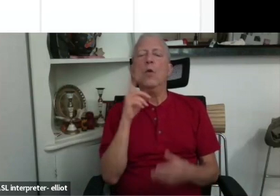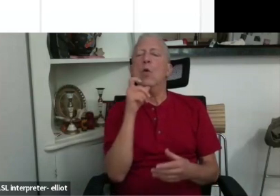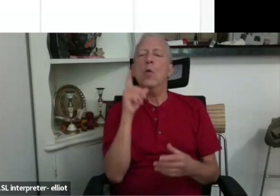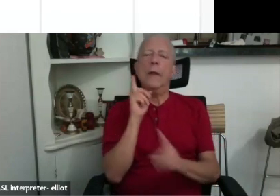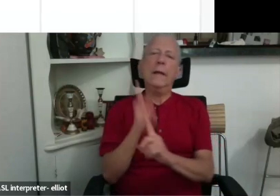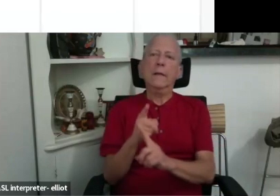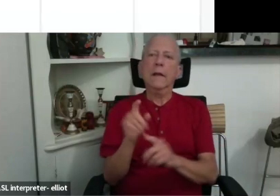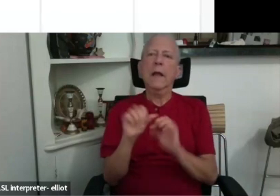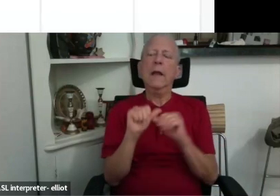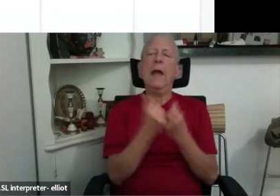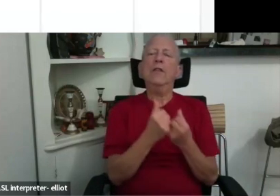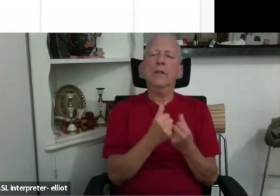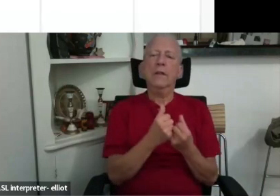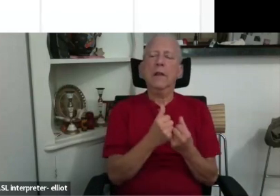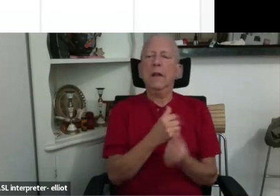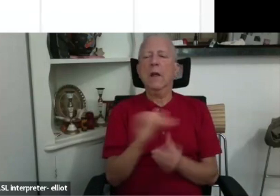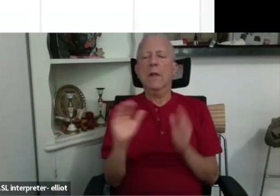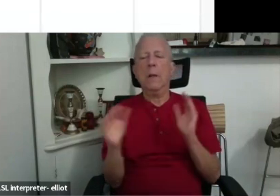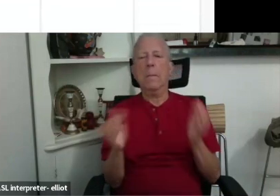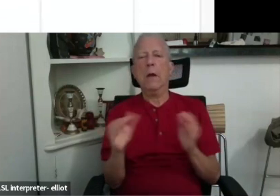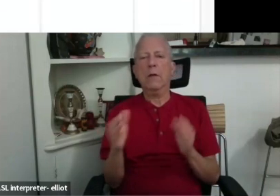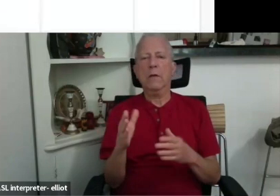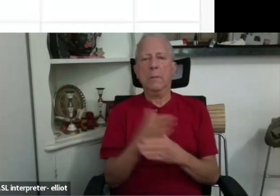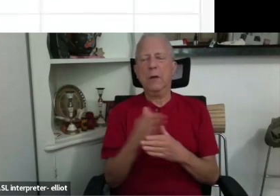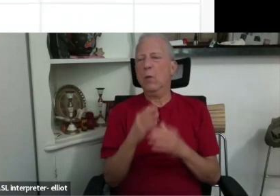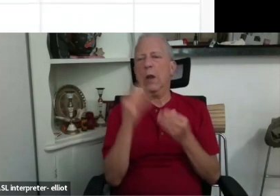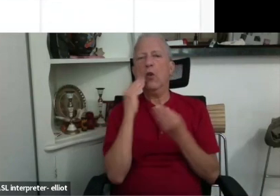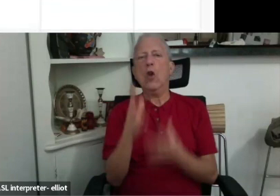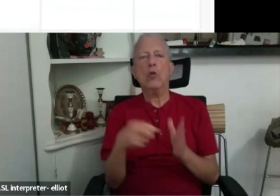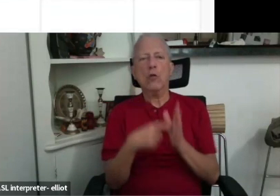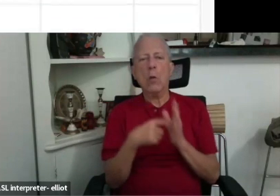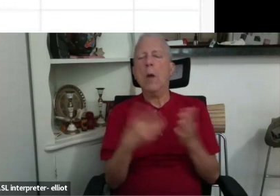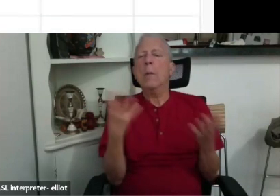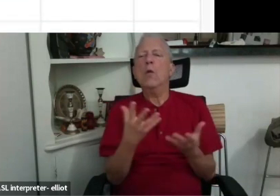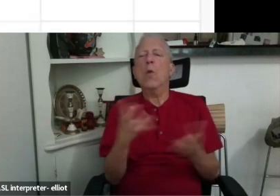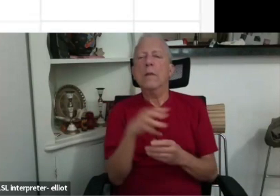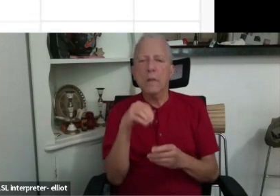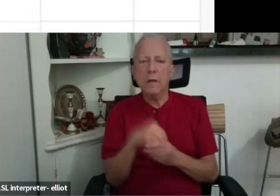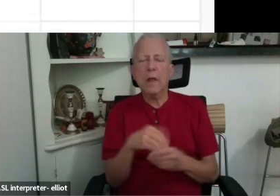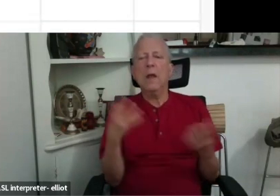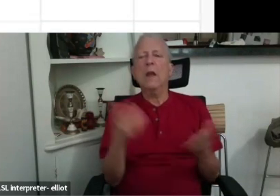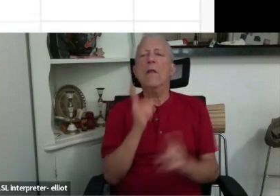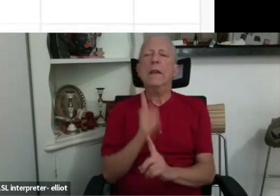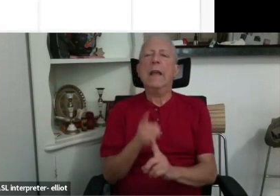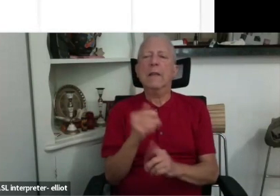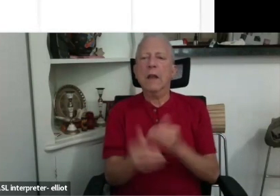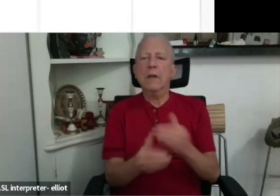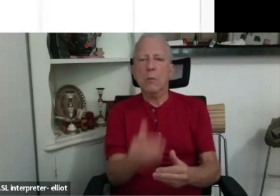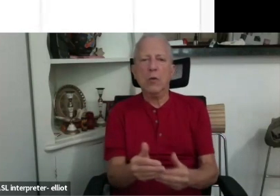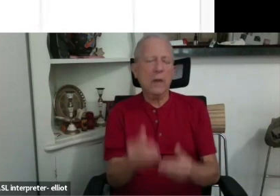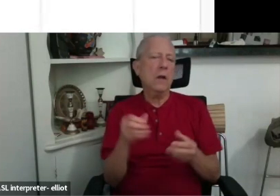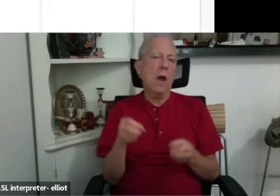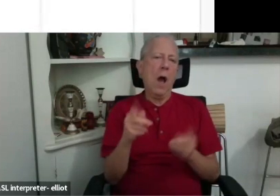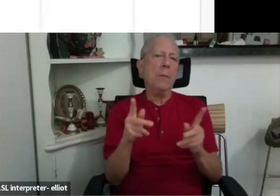is, the comparison between notice requirements, what it contained, the designation procedure, opportunity